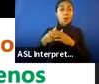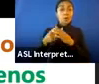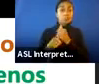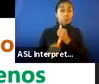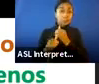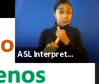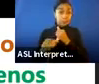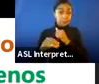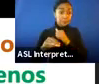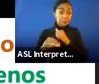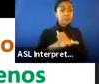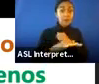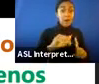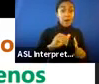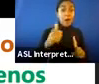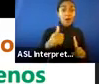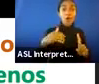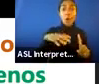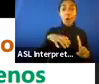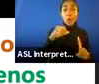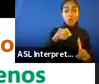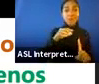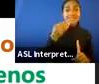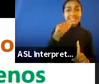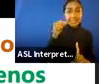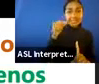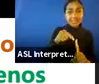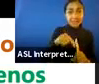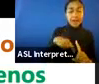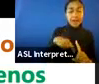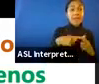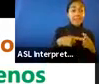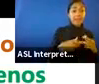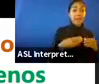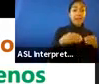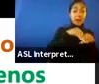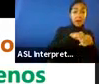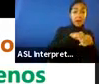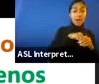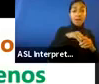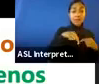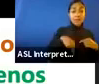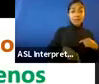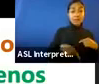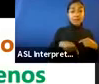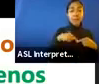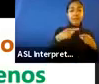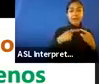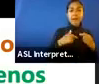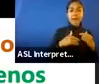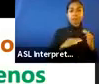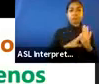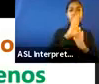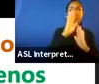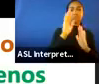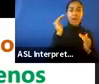and then my eggs are released in those intestines, and I develop into an adult. Who am